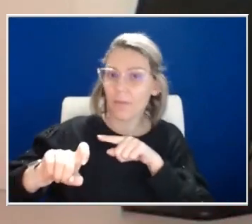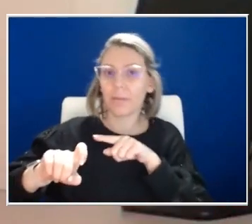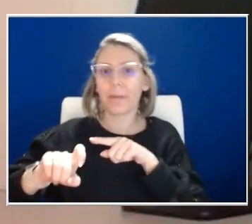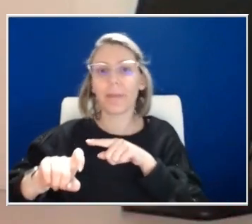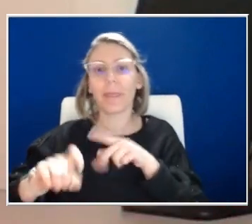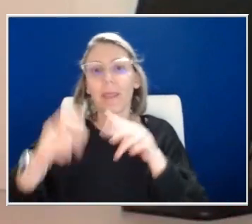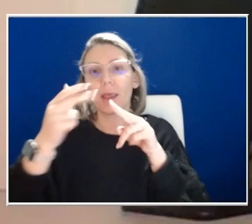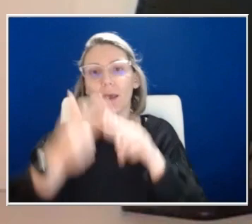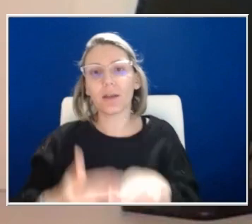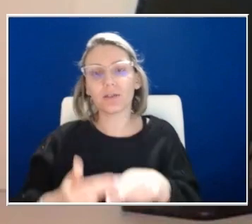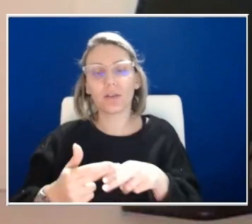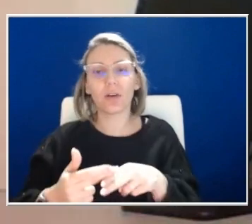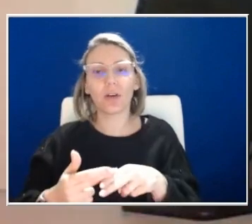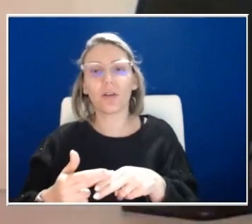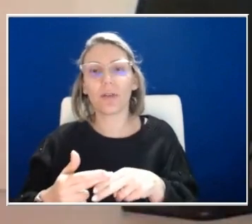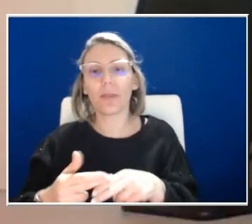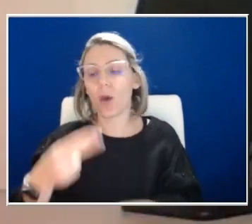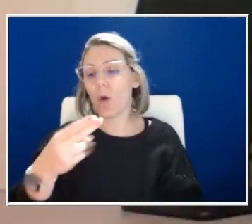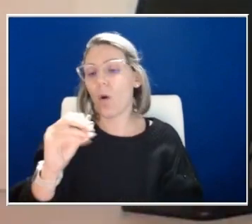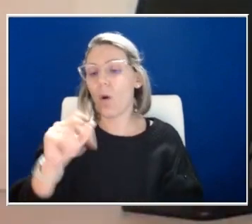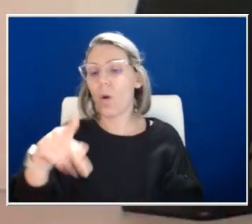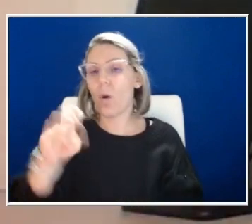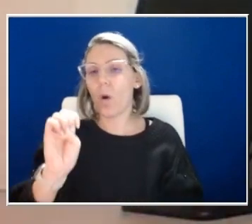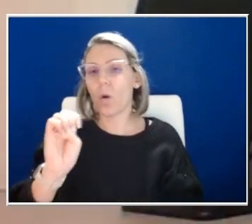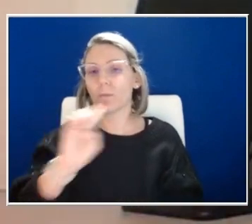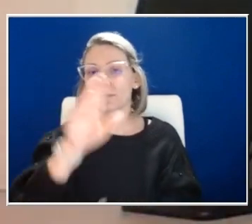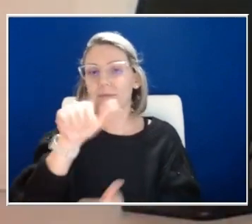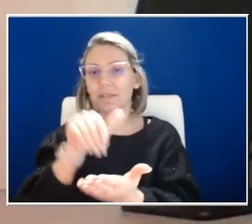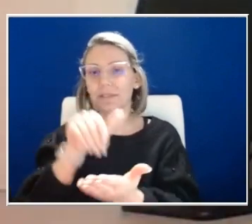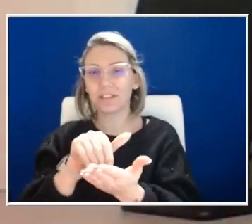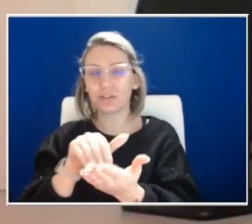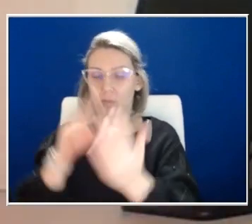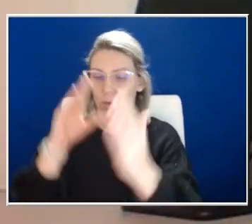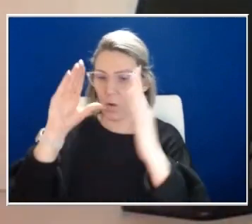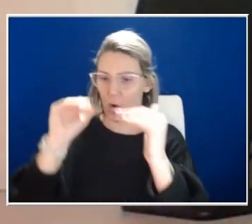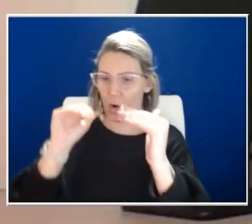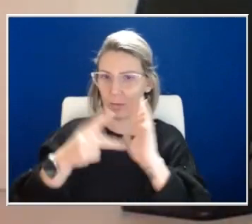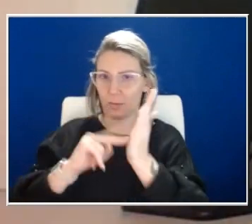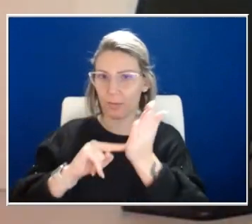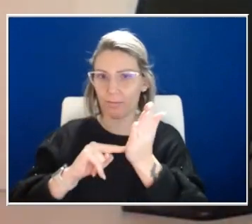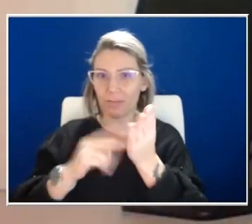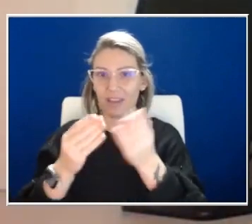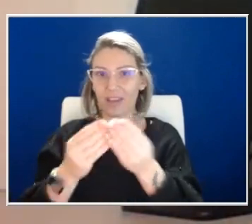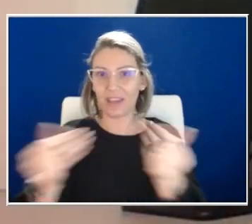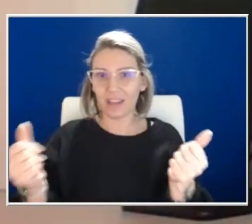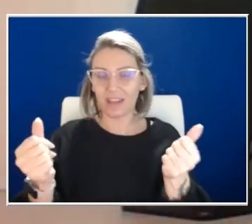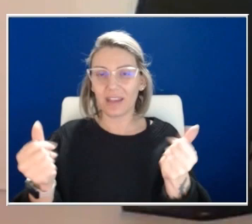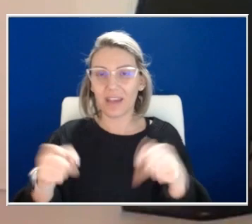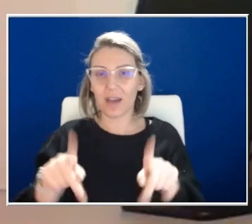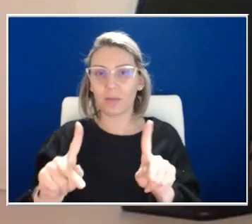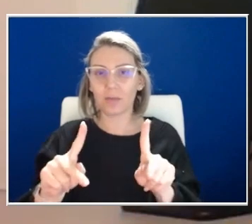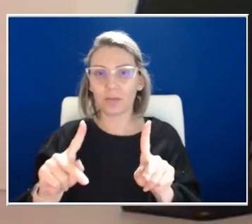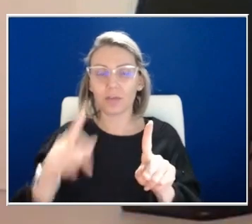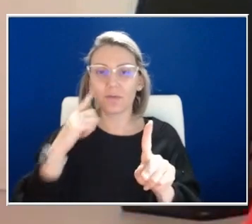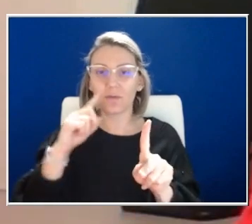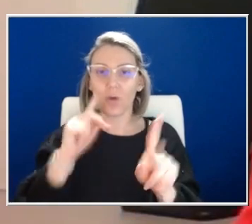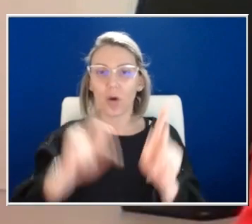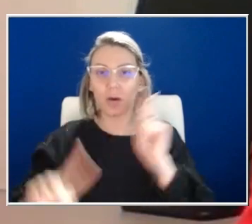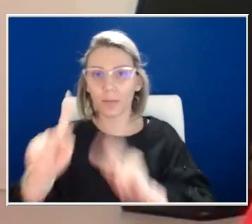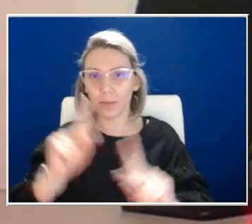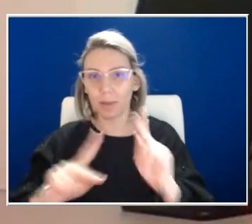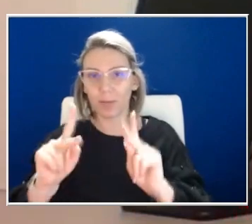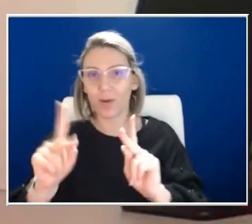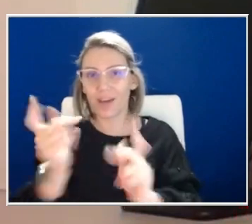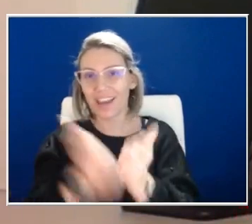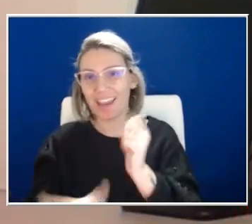be called the Hope Center. And the Hope will stand for healing opportunities for people